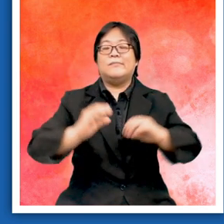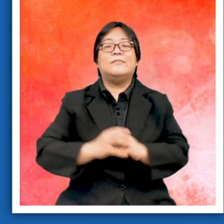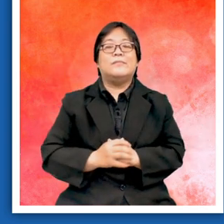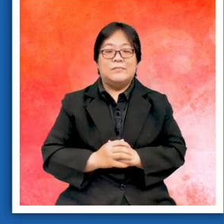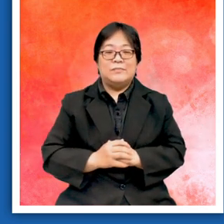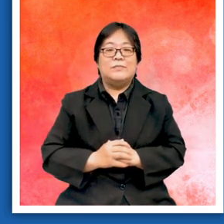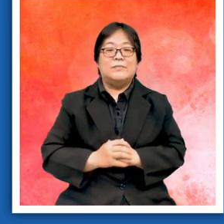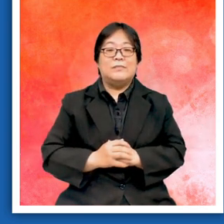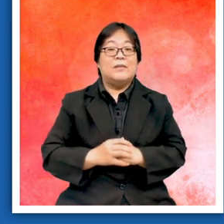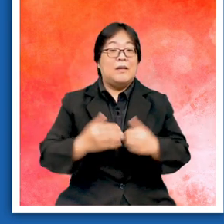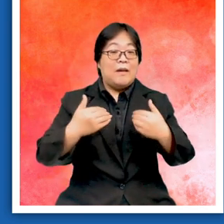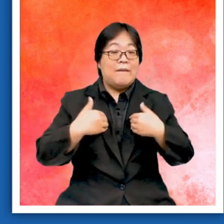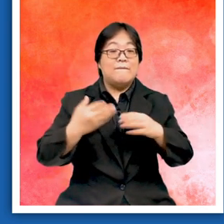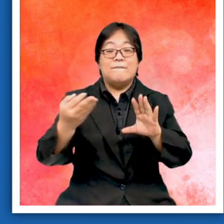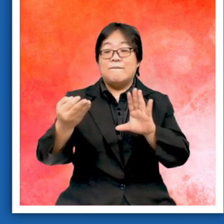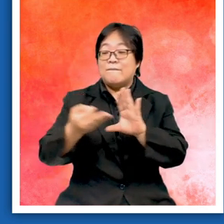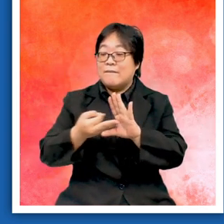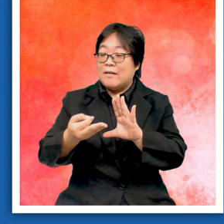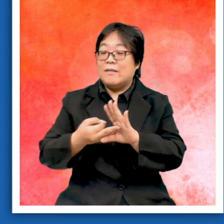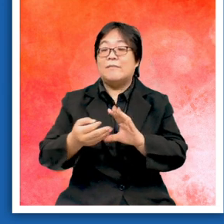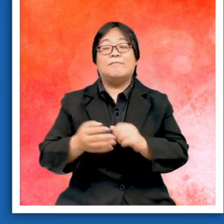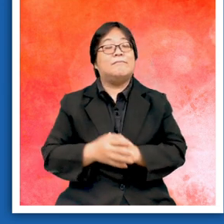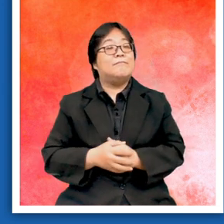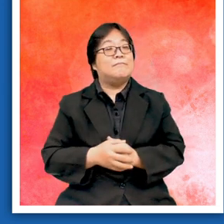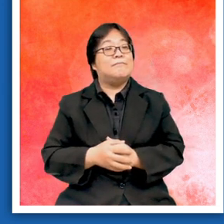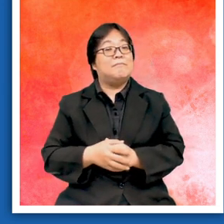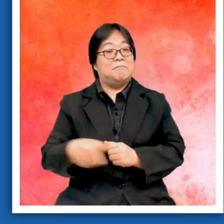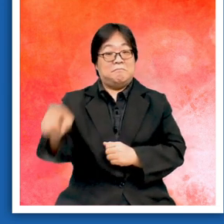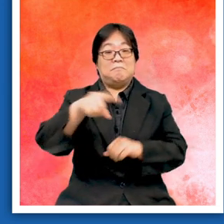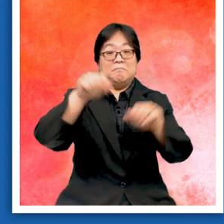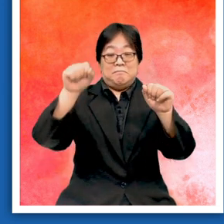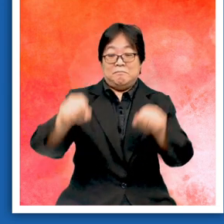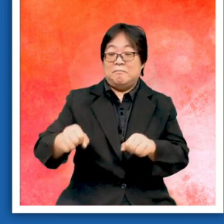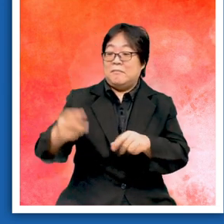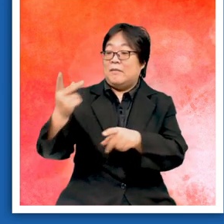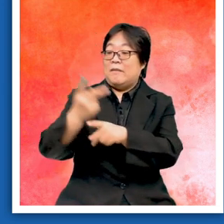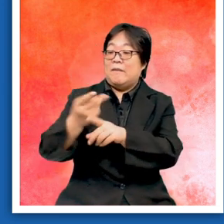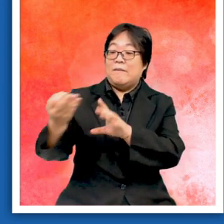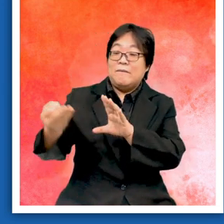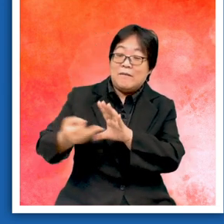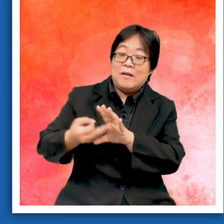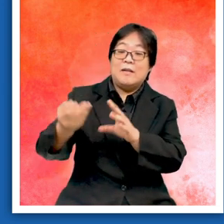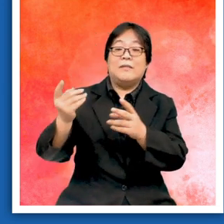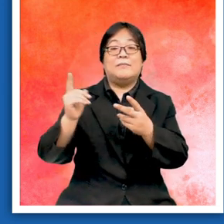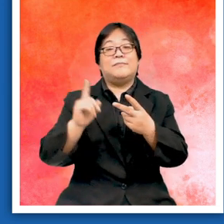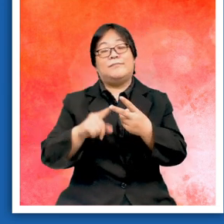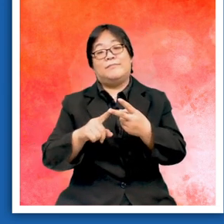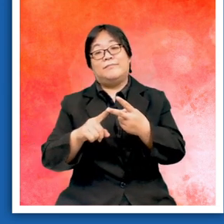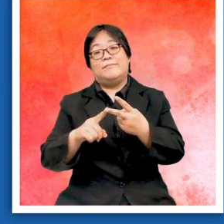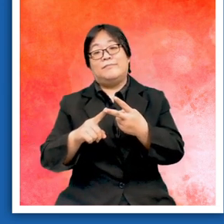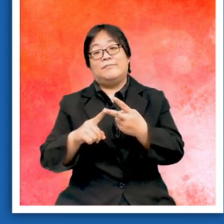And then you also have files, where the files for